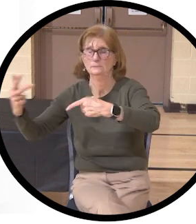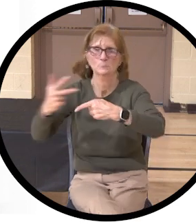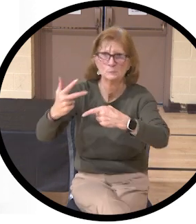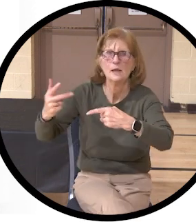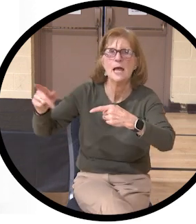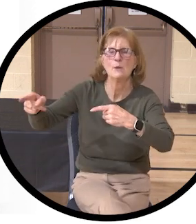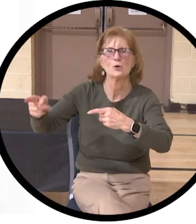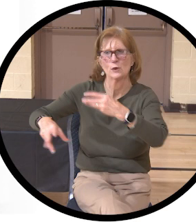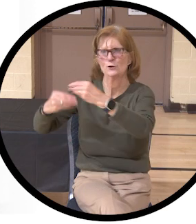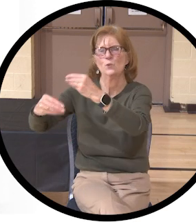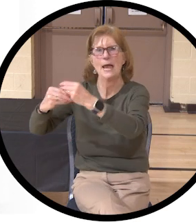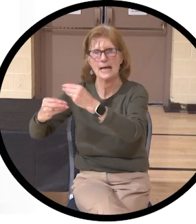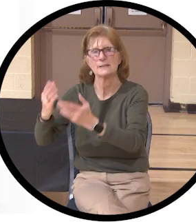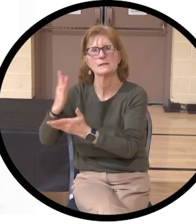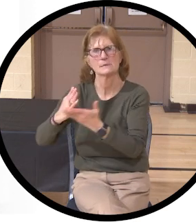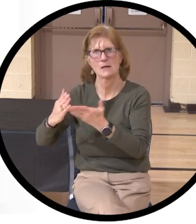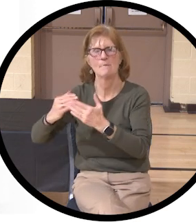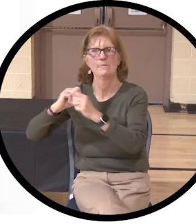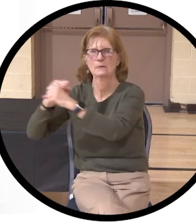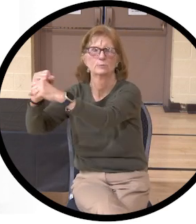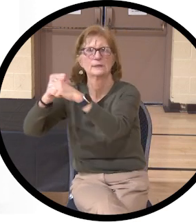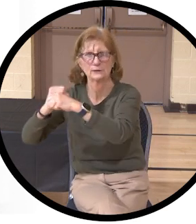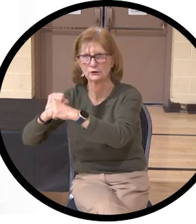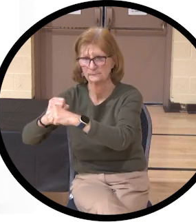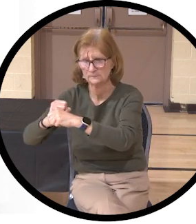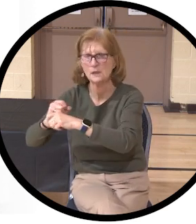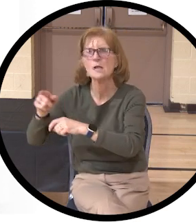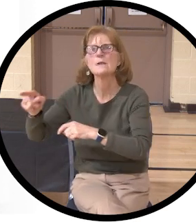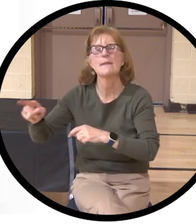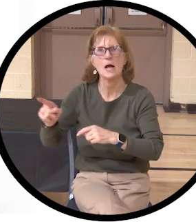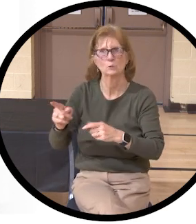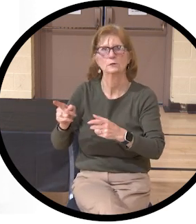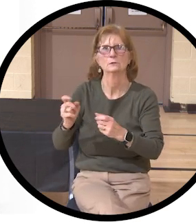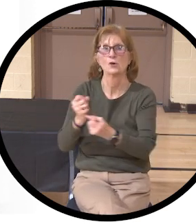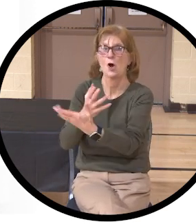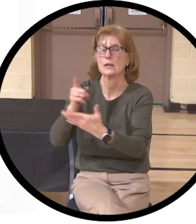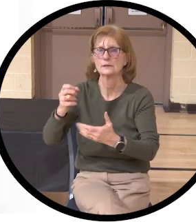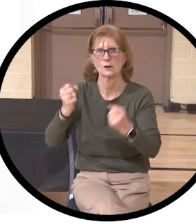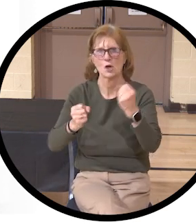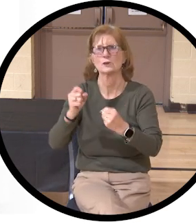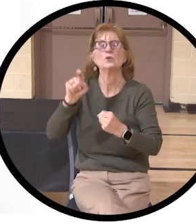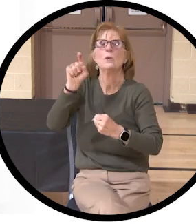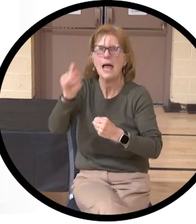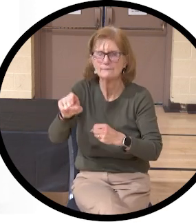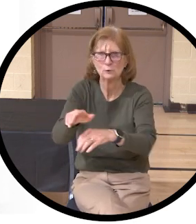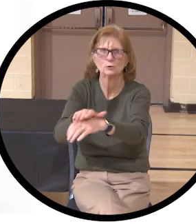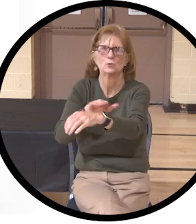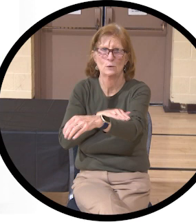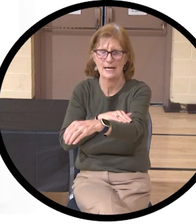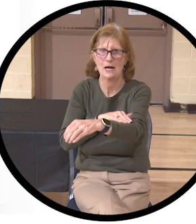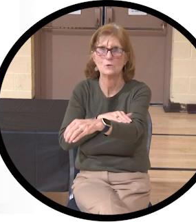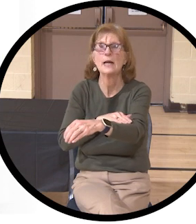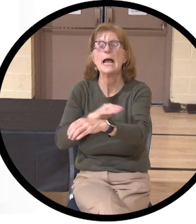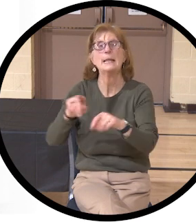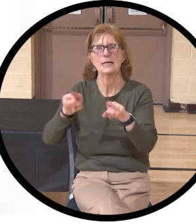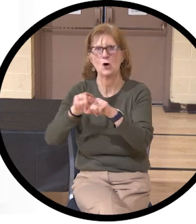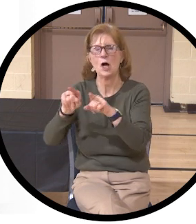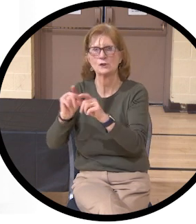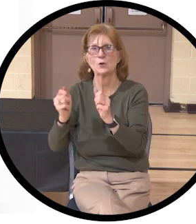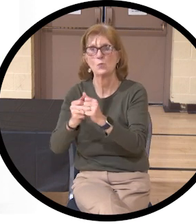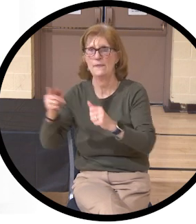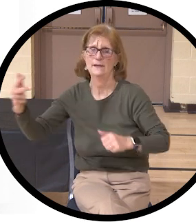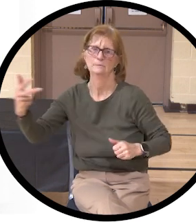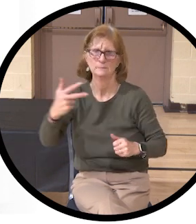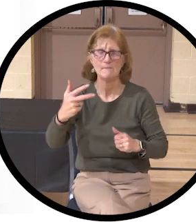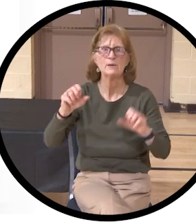vehicles that are turning to do so more slowly. Though, again, these bump outs are a good example of like the improved sight lines where you can more easily see